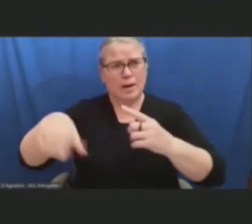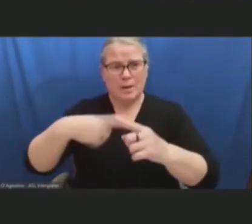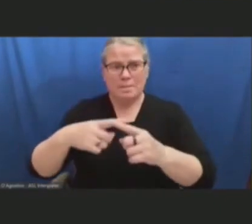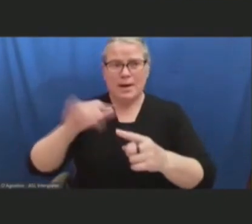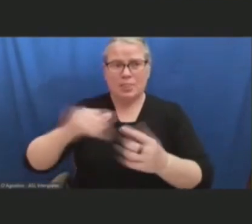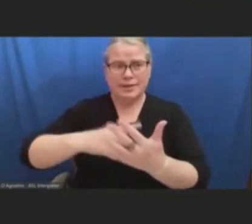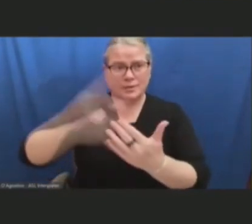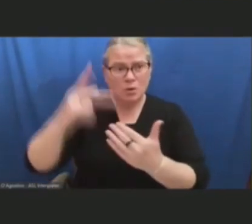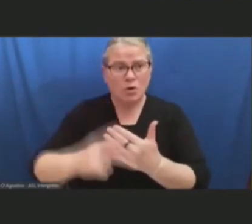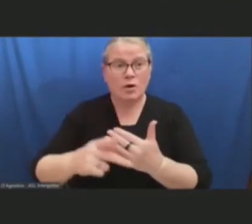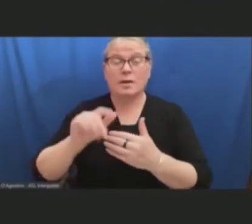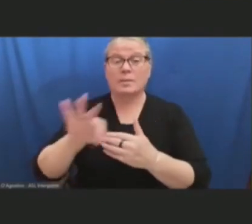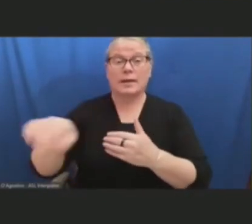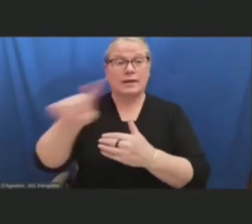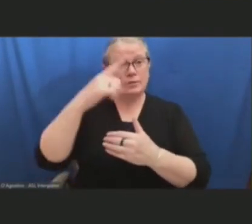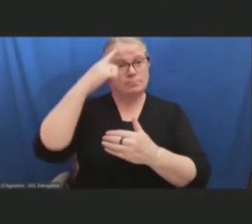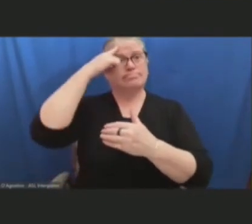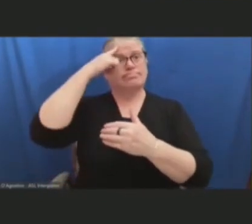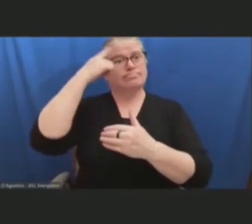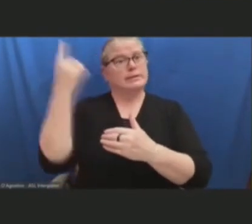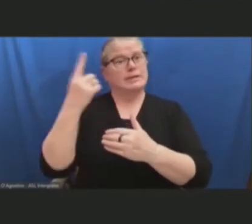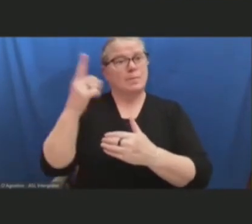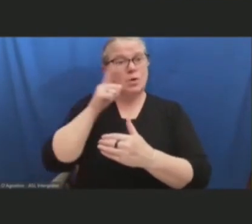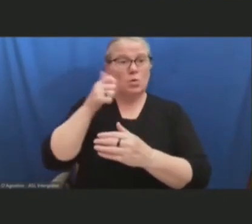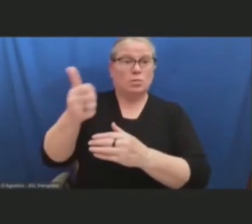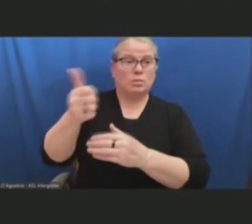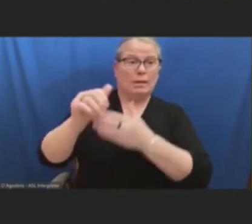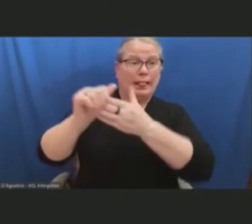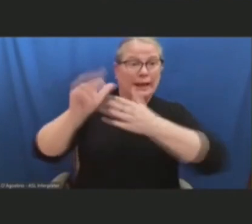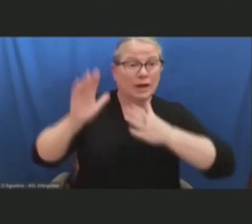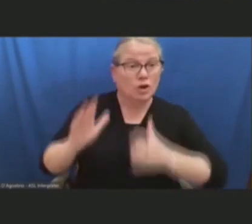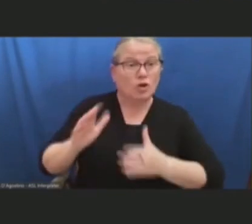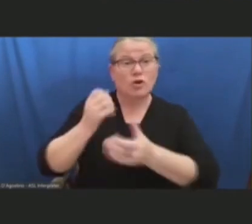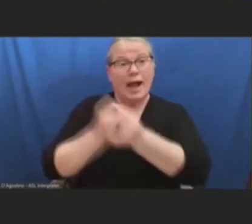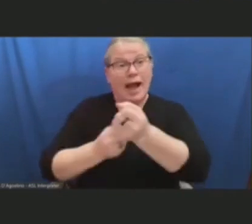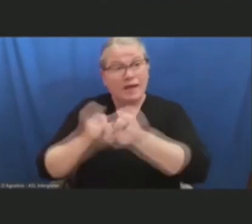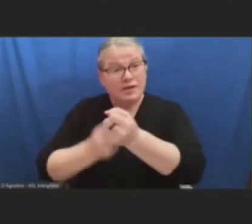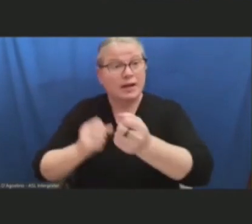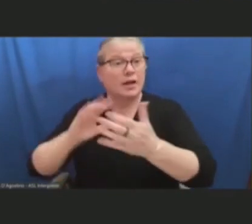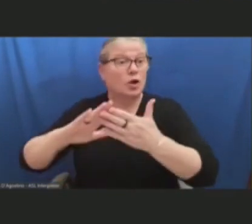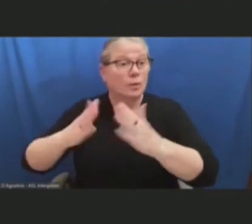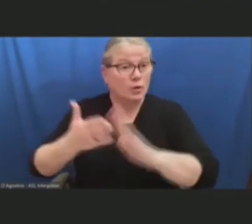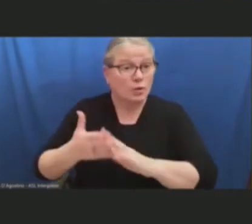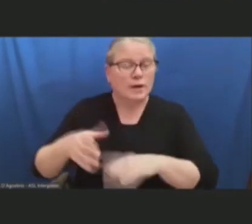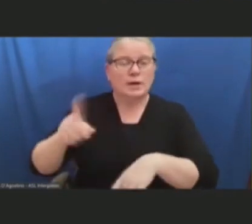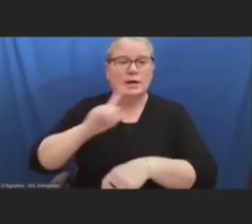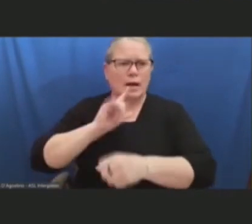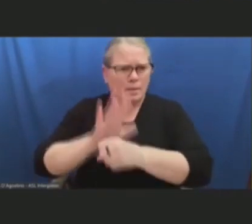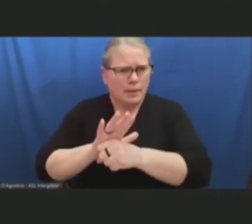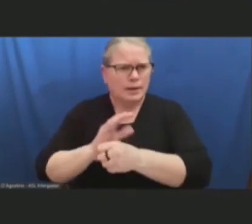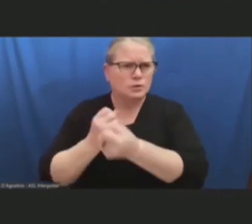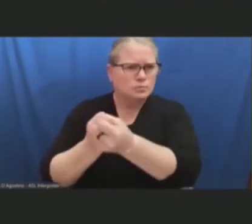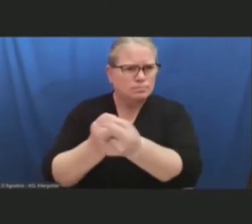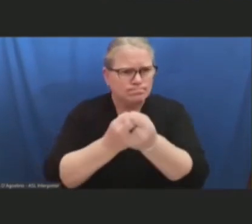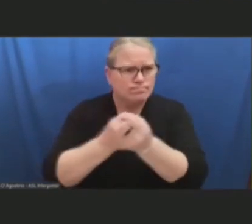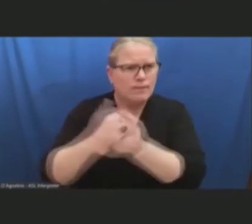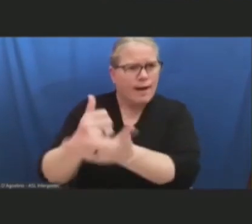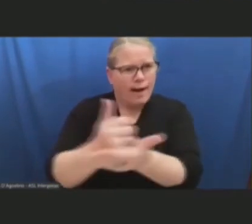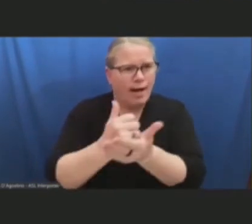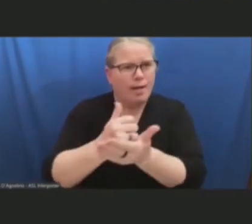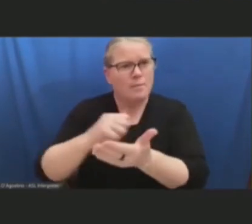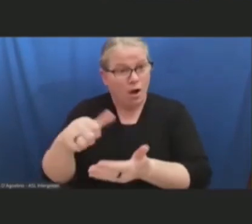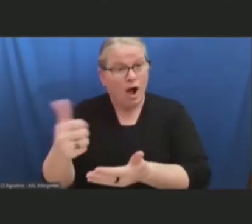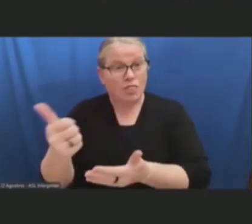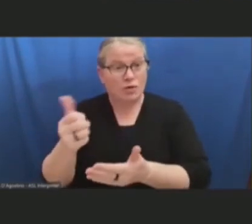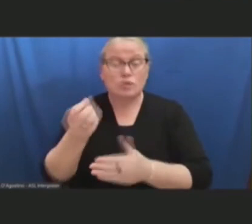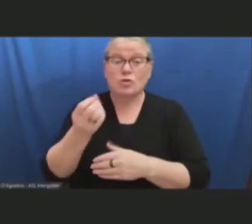program. If you know someone who's a leader, an advocate in the community, committed to helping others, or they